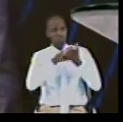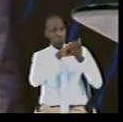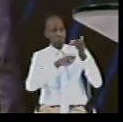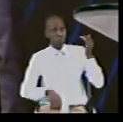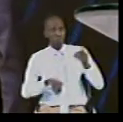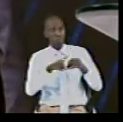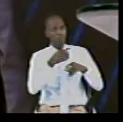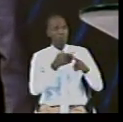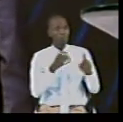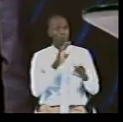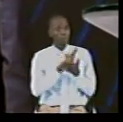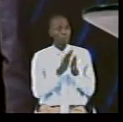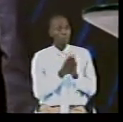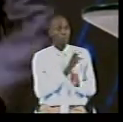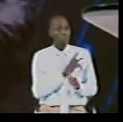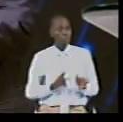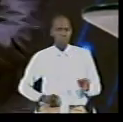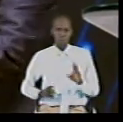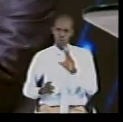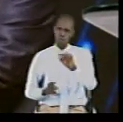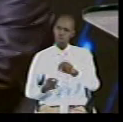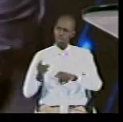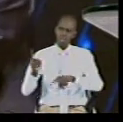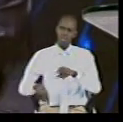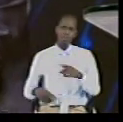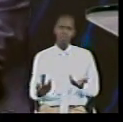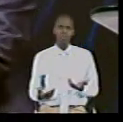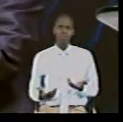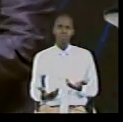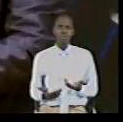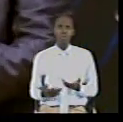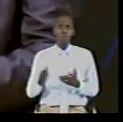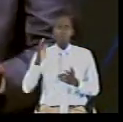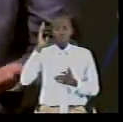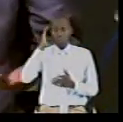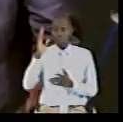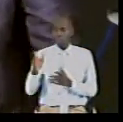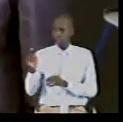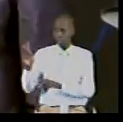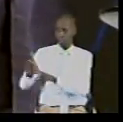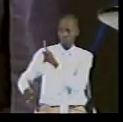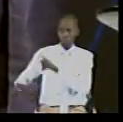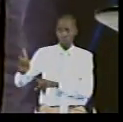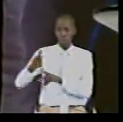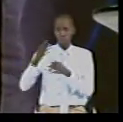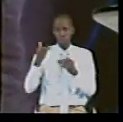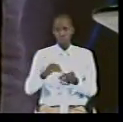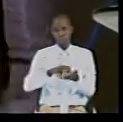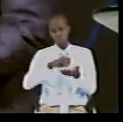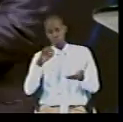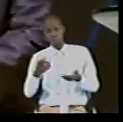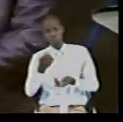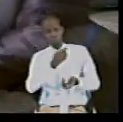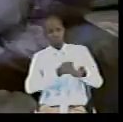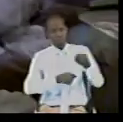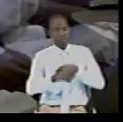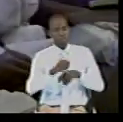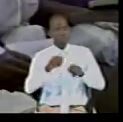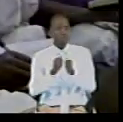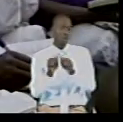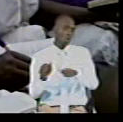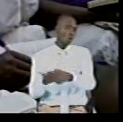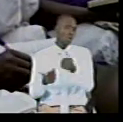they could not. Could they replace him? No, they could not. Will they